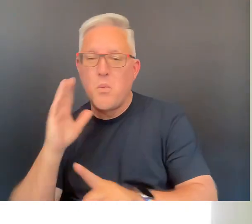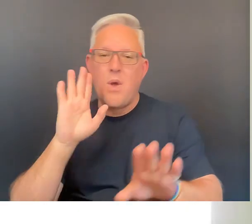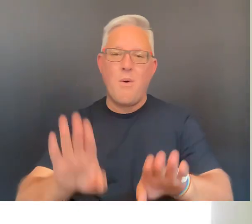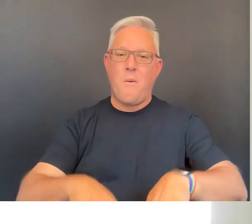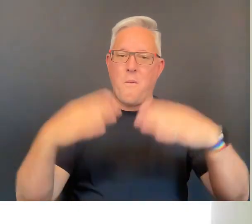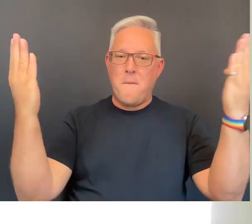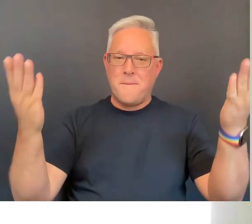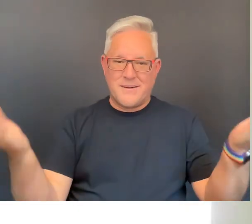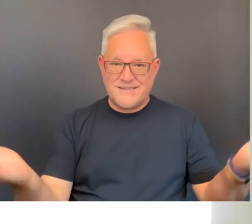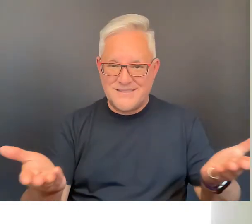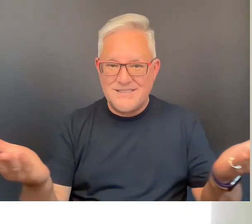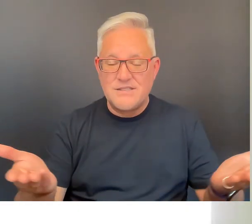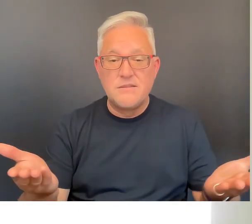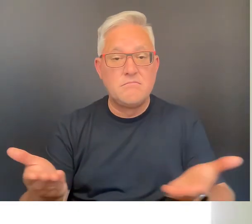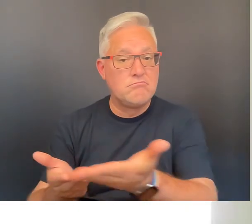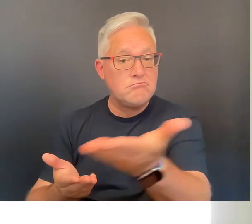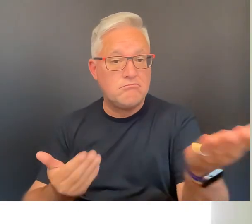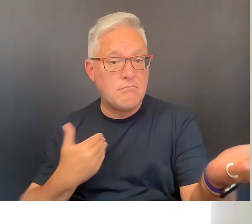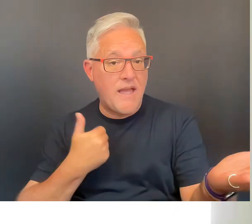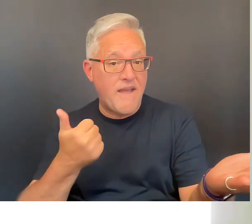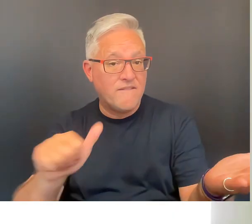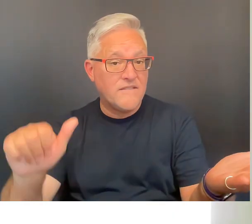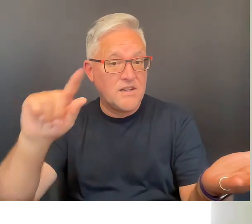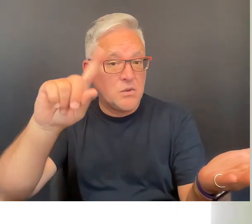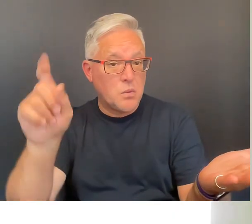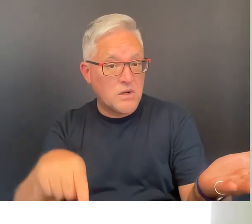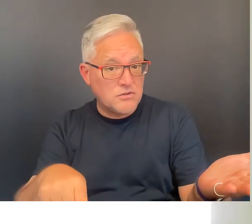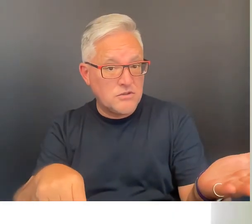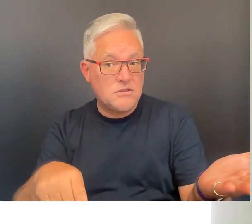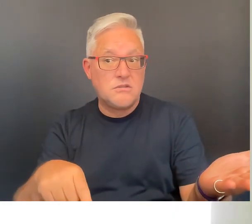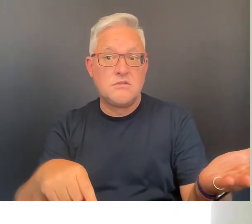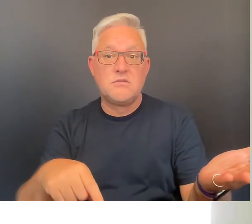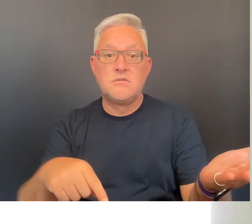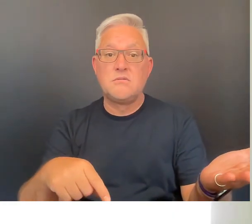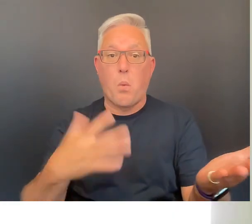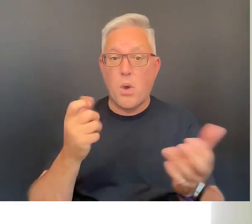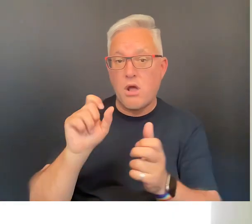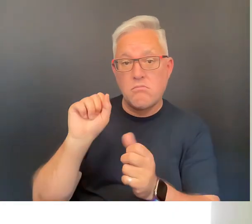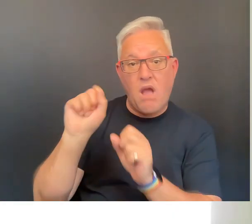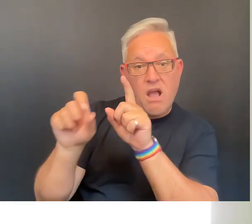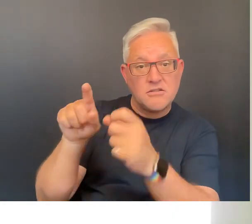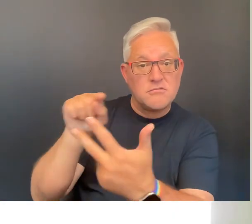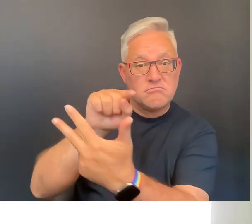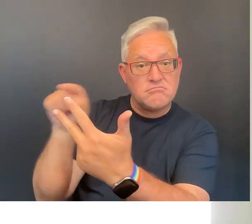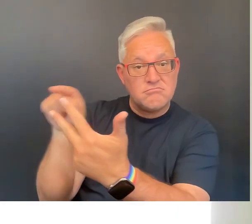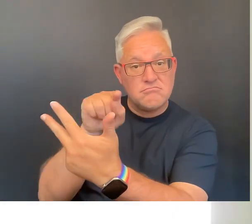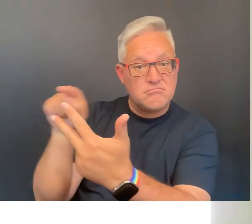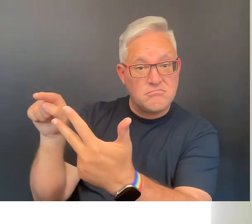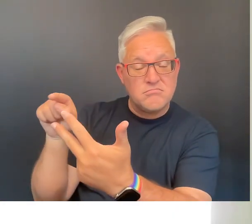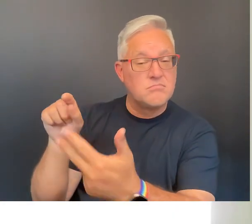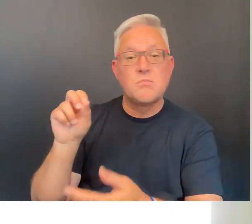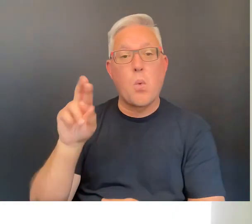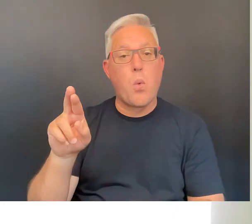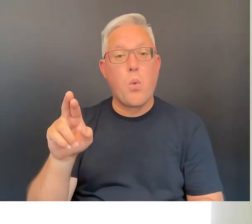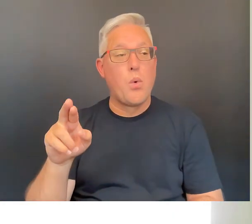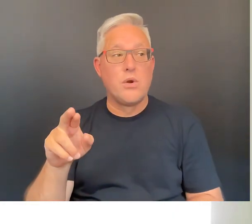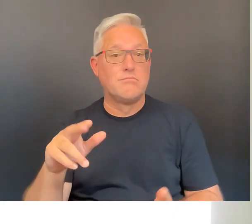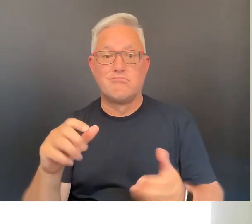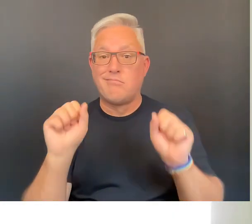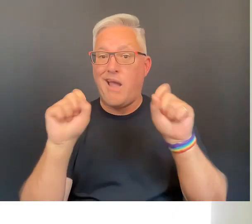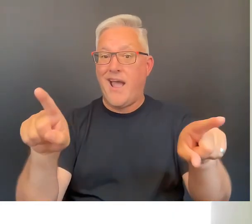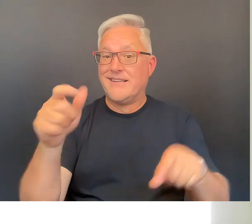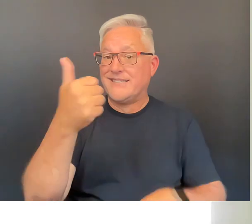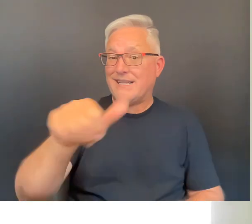up our time for if there's any questions that you have for folks that are here, or even just open like whole